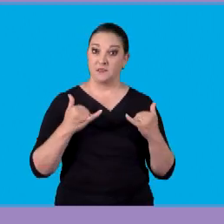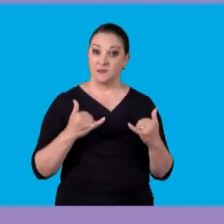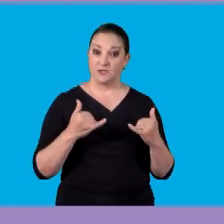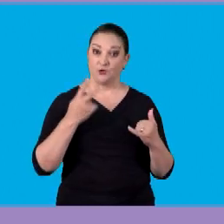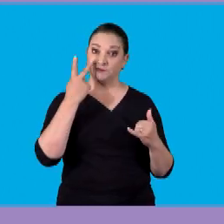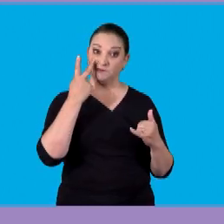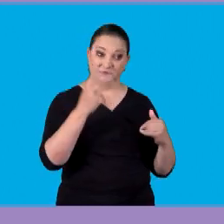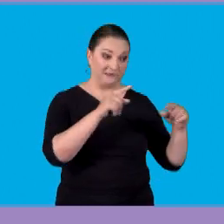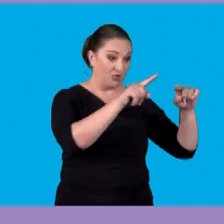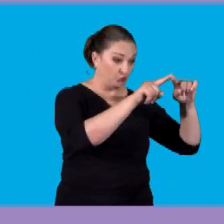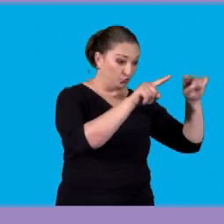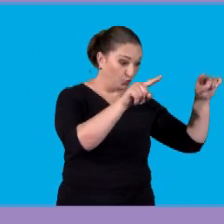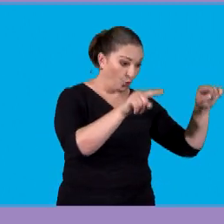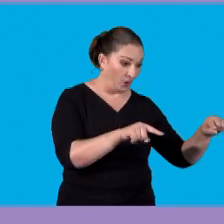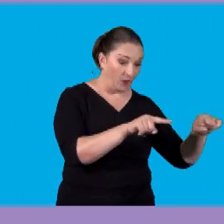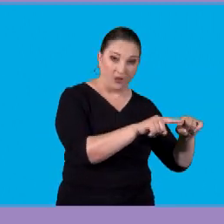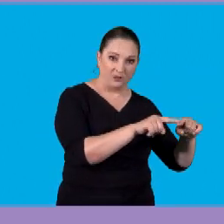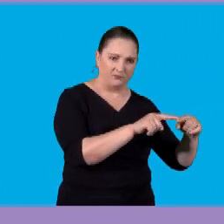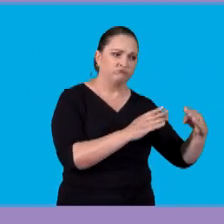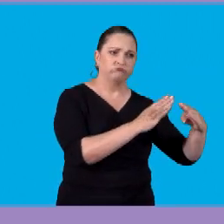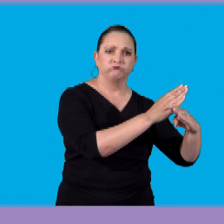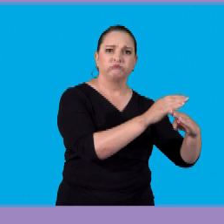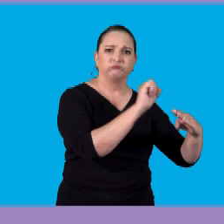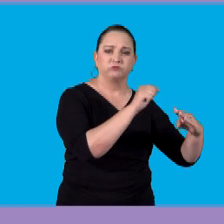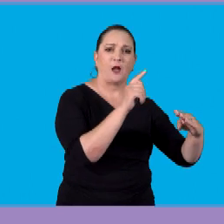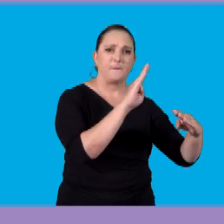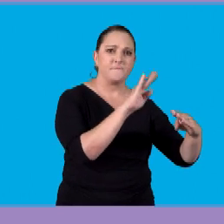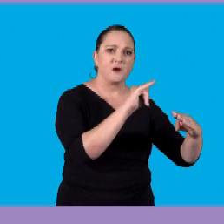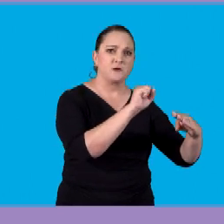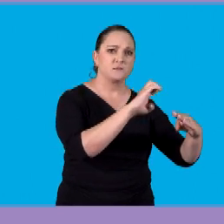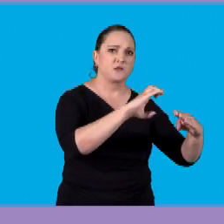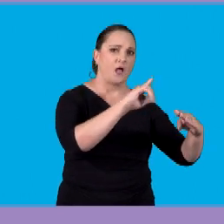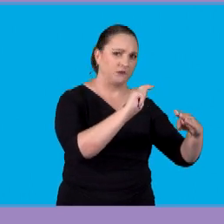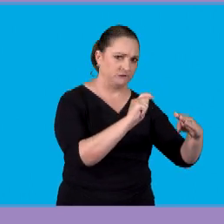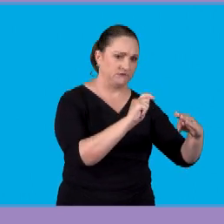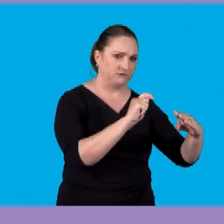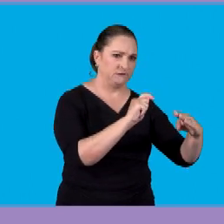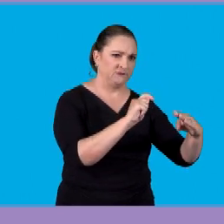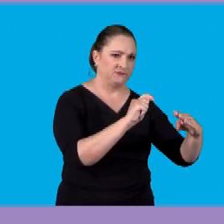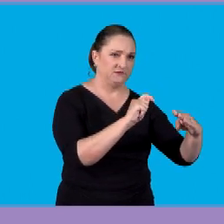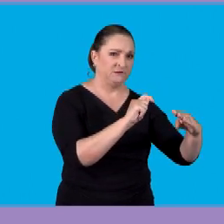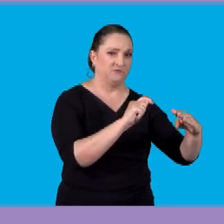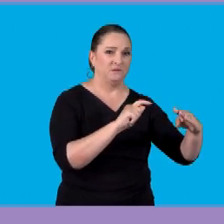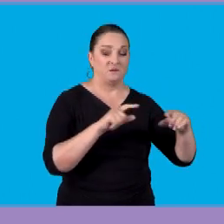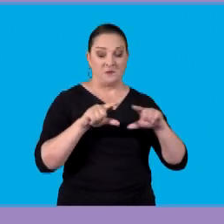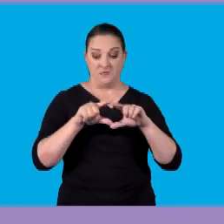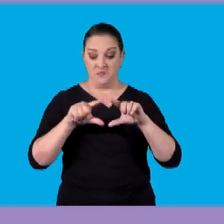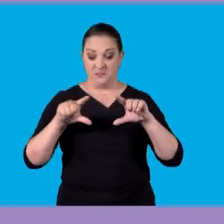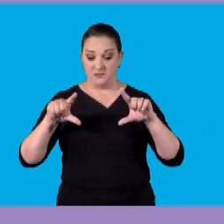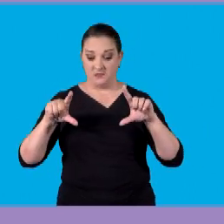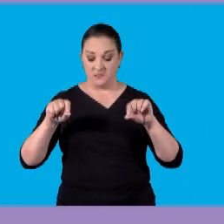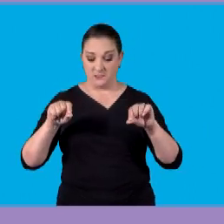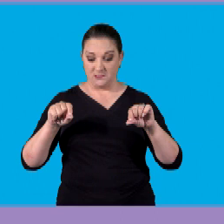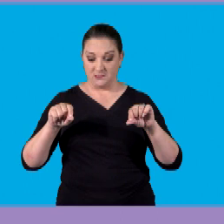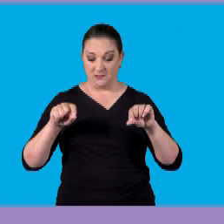But now, the diagonals of a square also bisect each other. The diagonals of a rectangle,